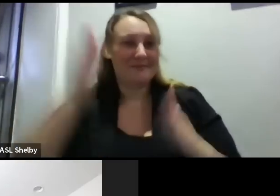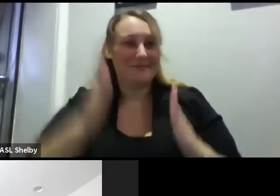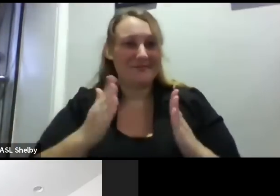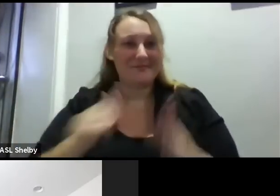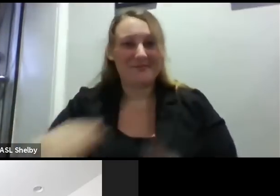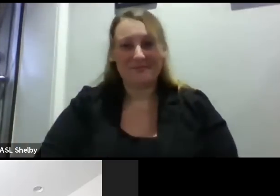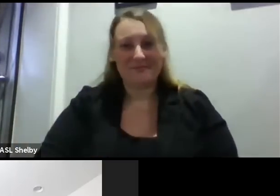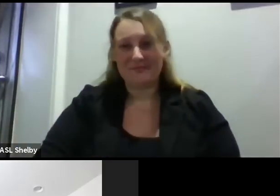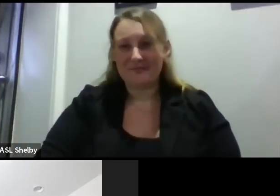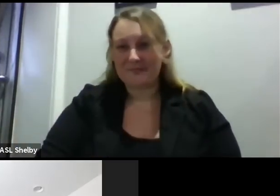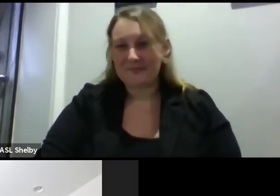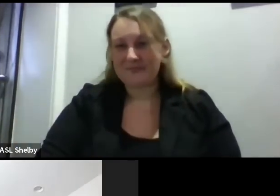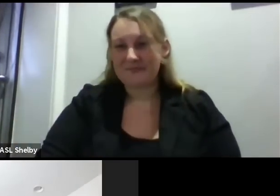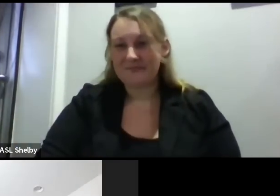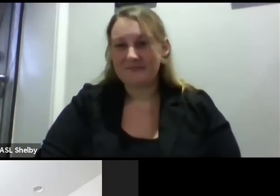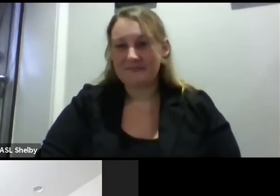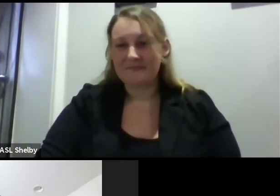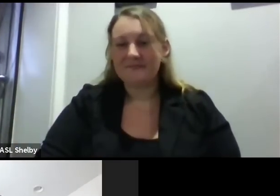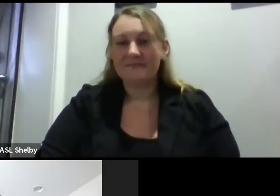Hi, everyone.